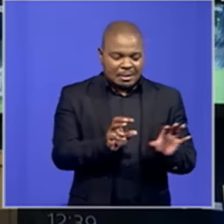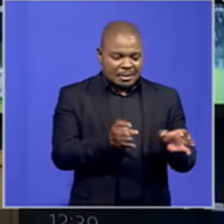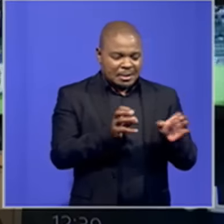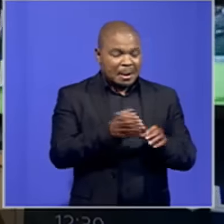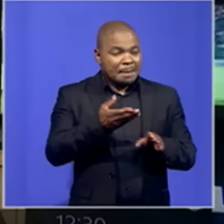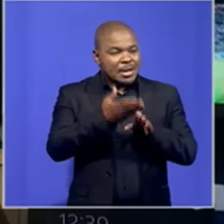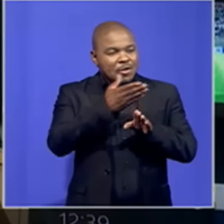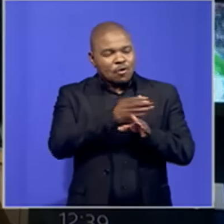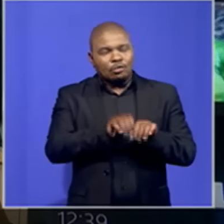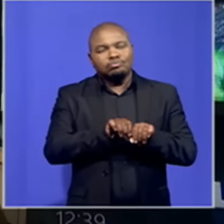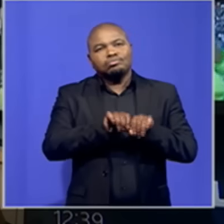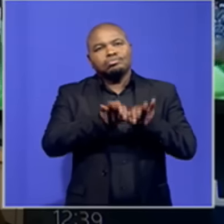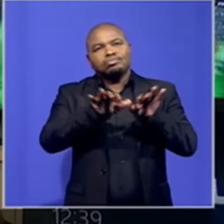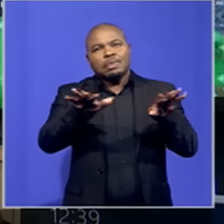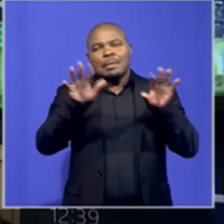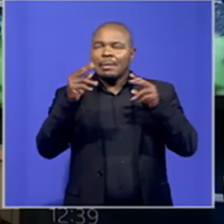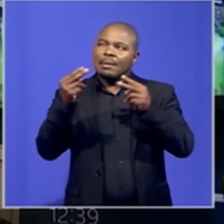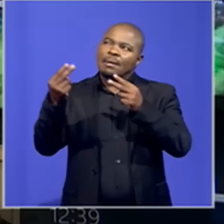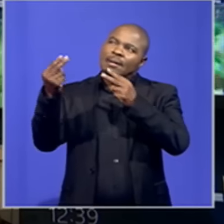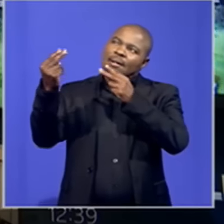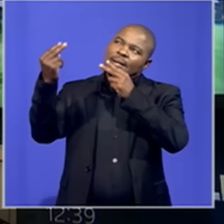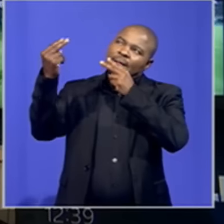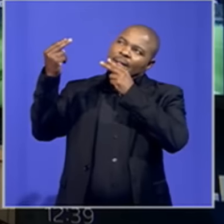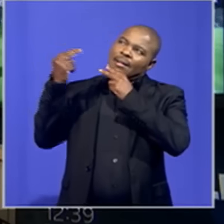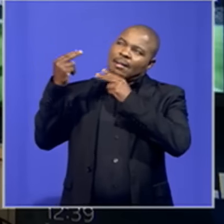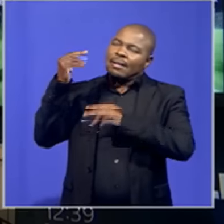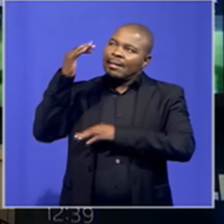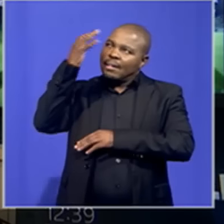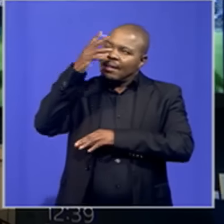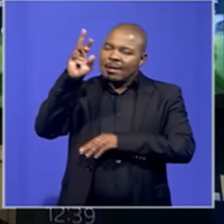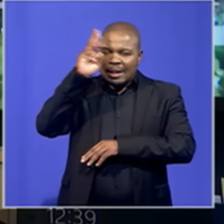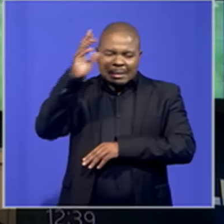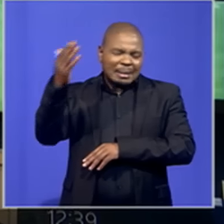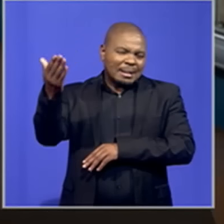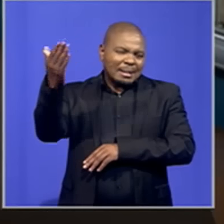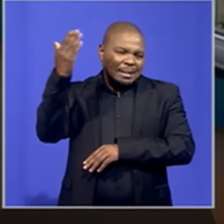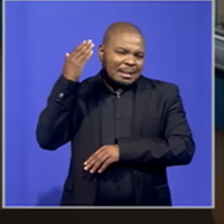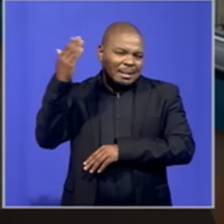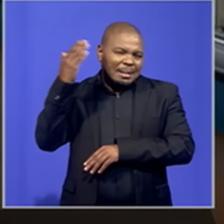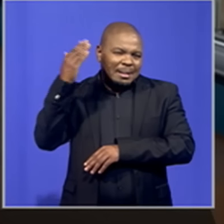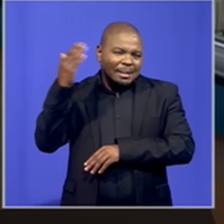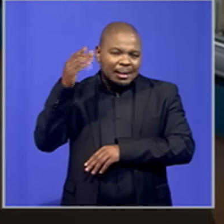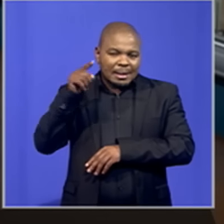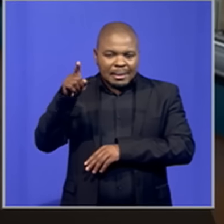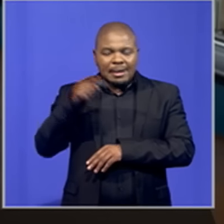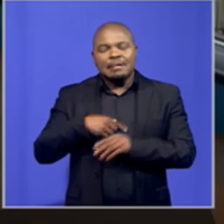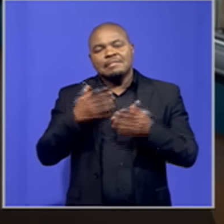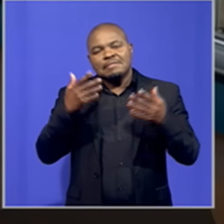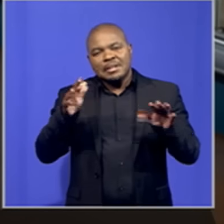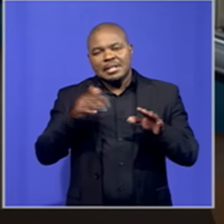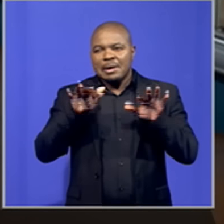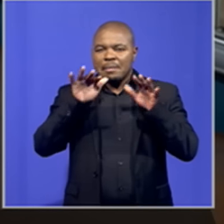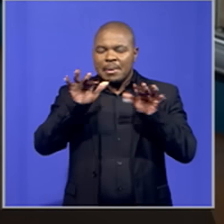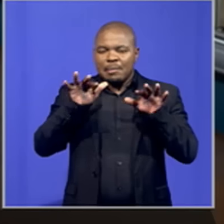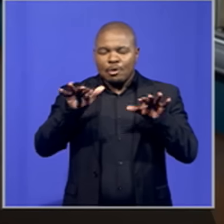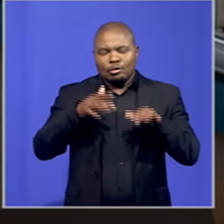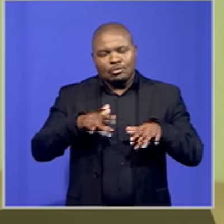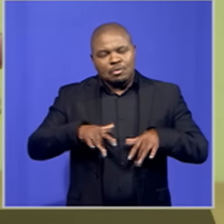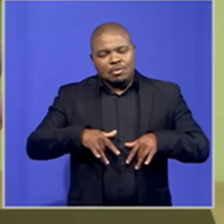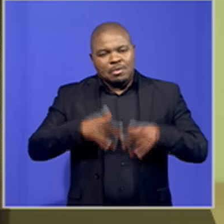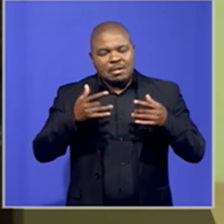makhubu ba busa megopolo mme ba gopola motsi o neng wa bopa mollotsana wa setšhaba.